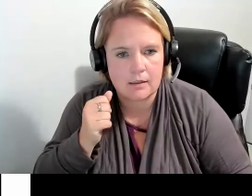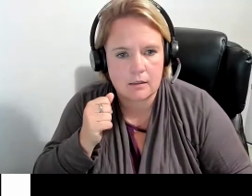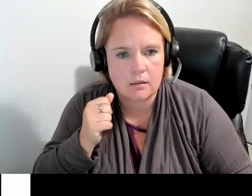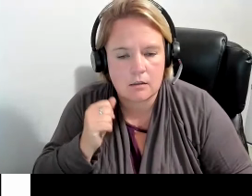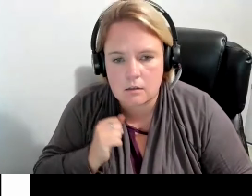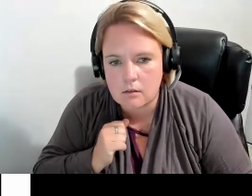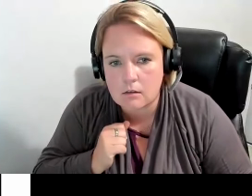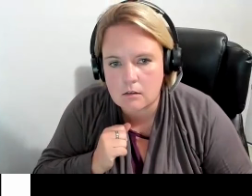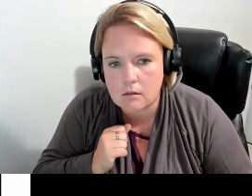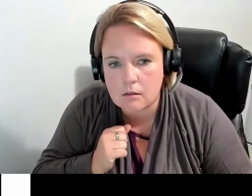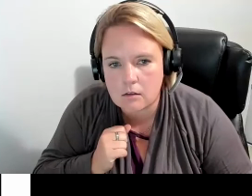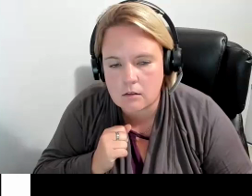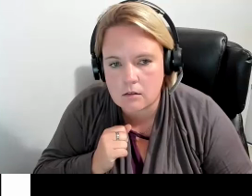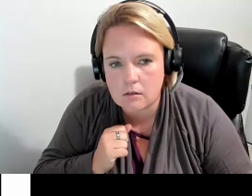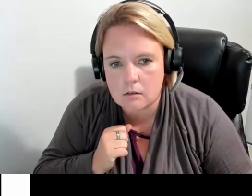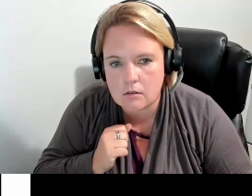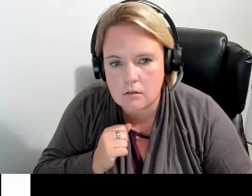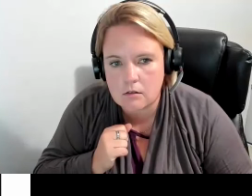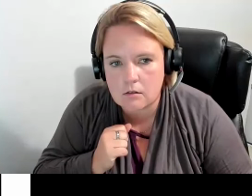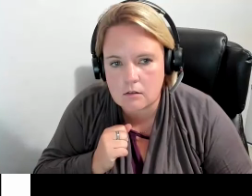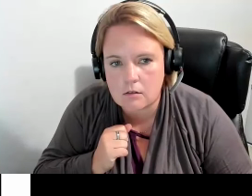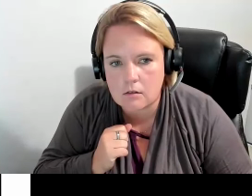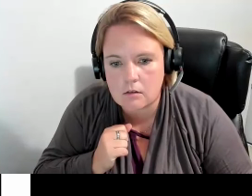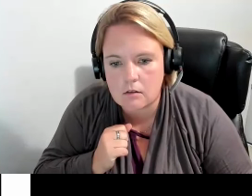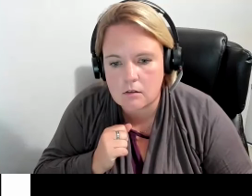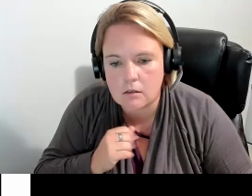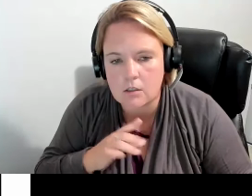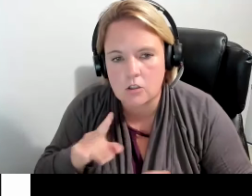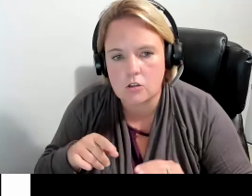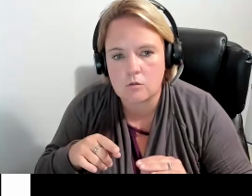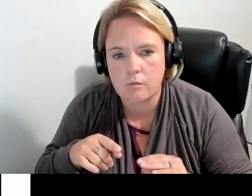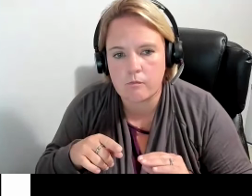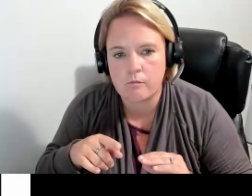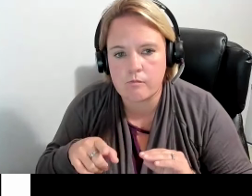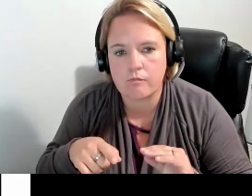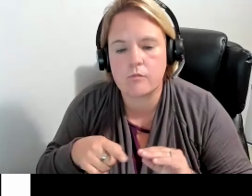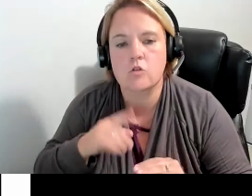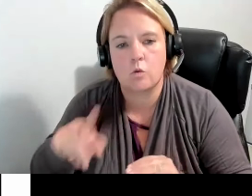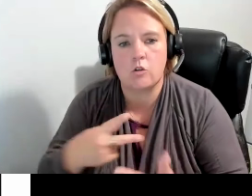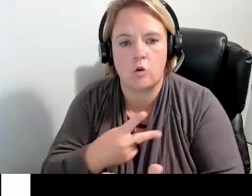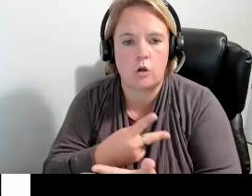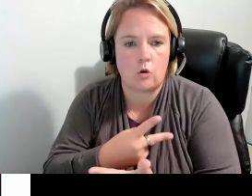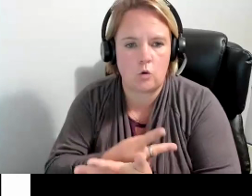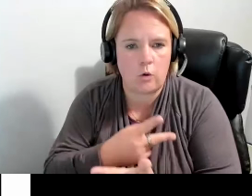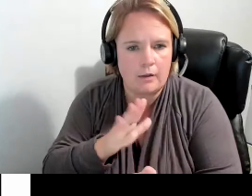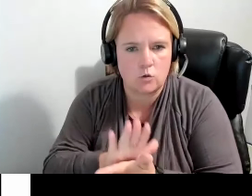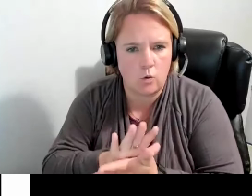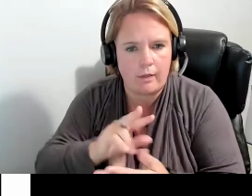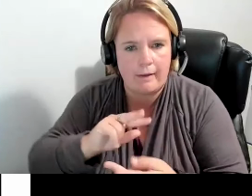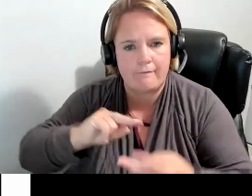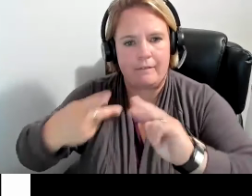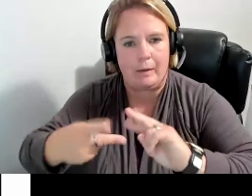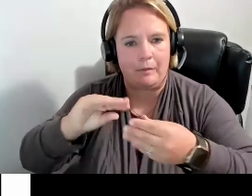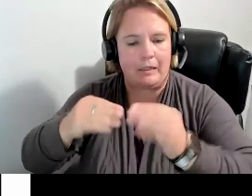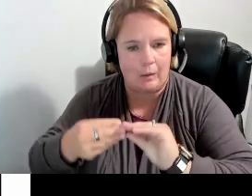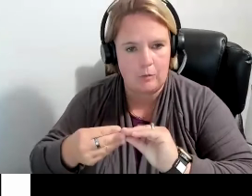you, I would go to state, it's like, oh, you go for this one, and once you go to grad school, it's like a 3 month. like they flip it. Yeah, and that definitely